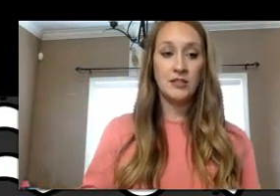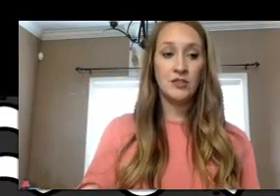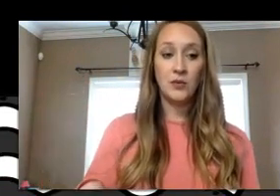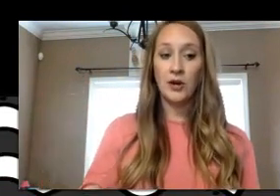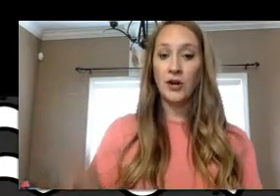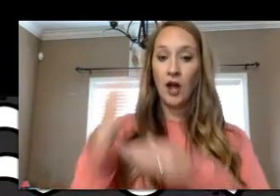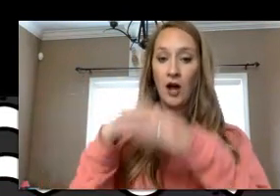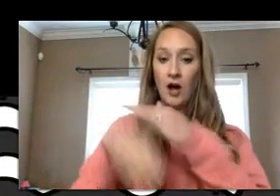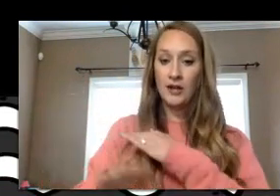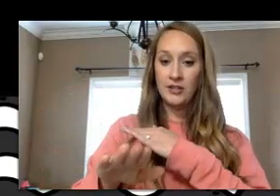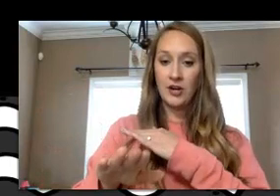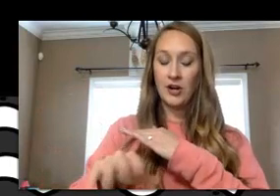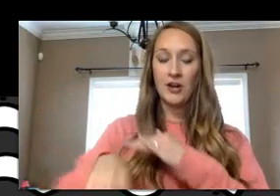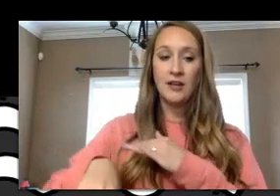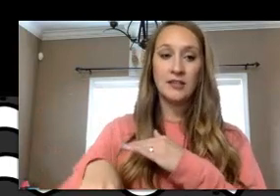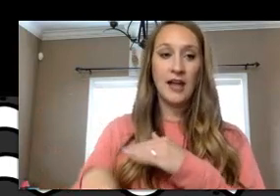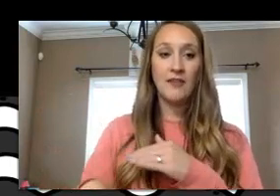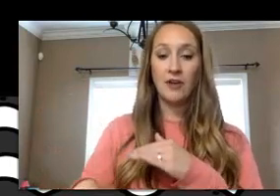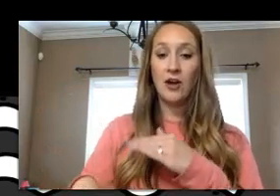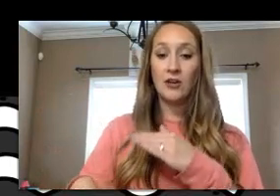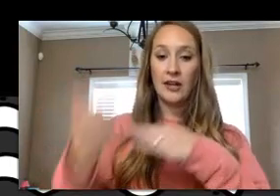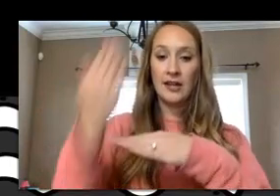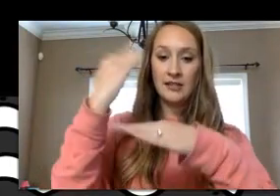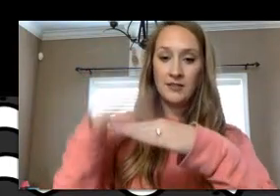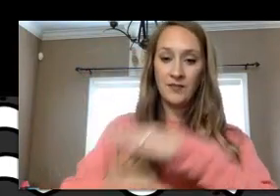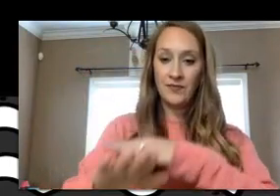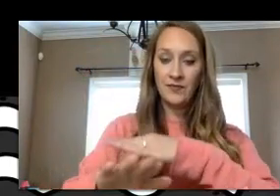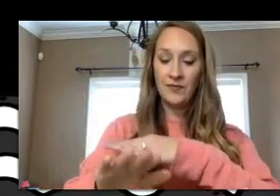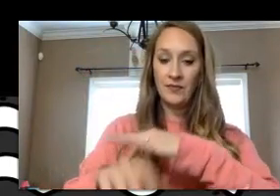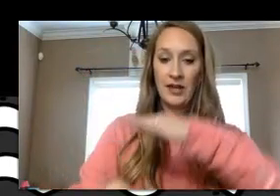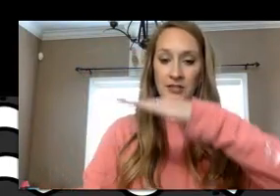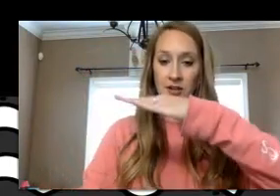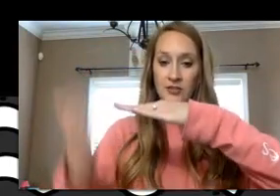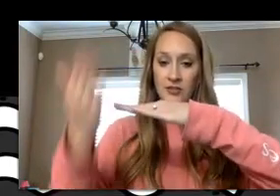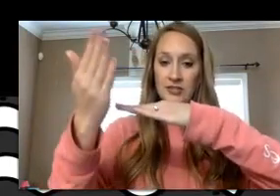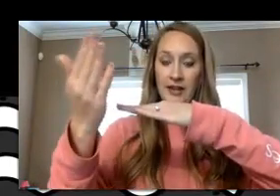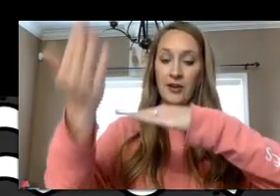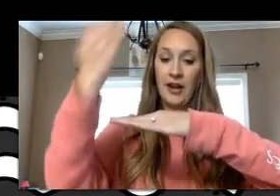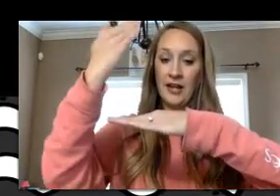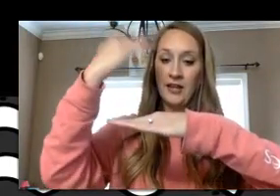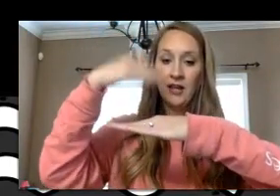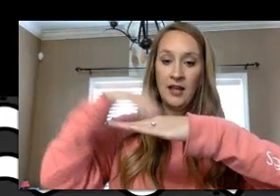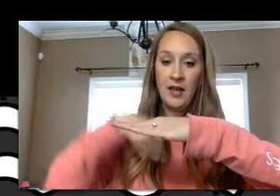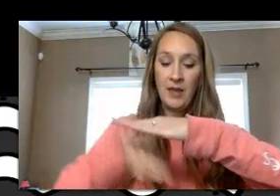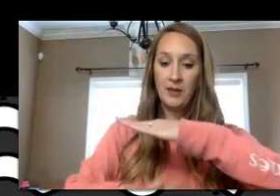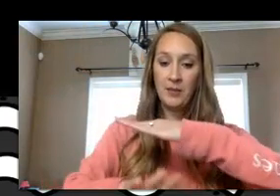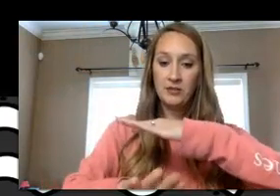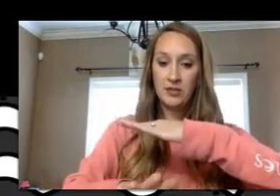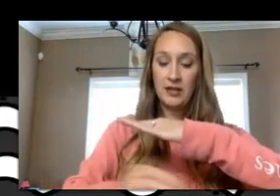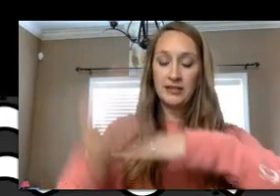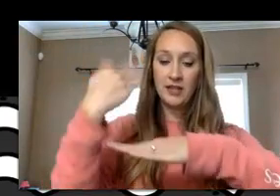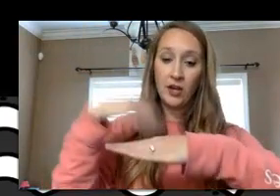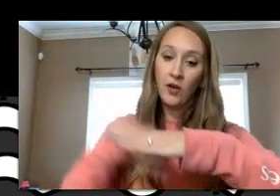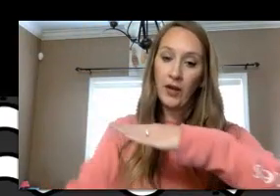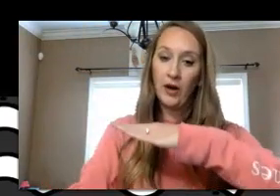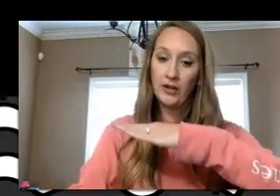And this is the word under. The sign for under is, okay, so you're just going to take your hand and make a motion